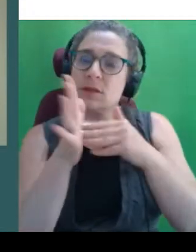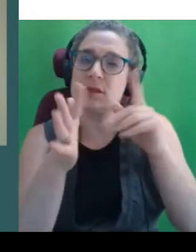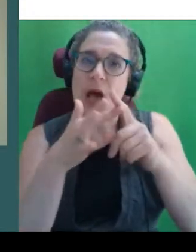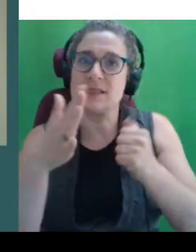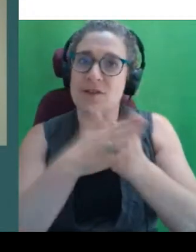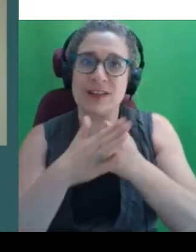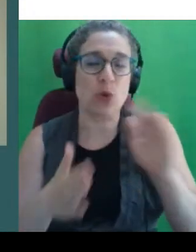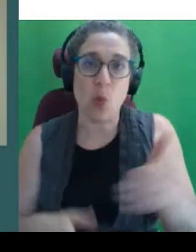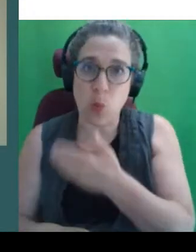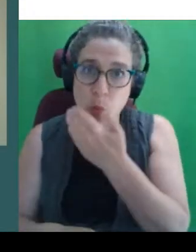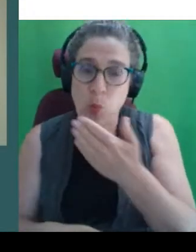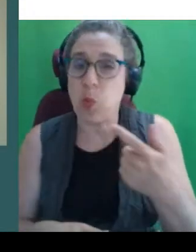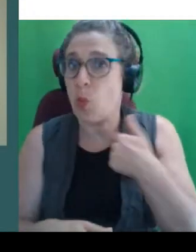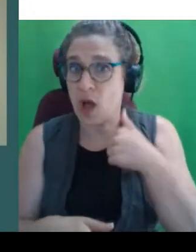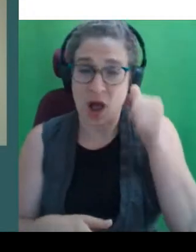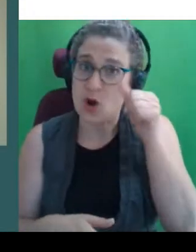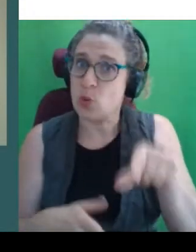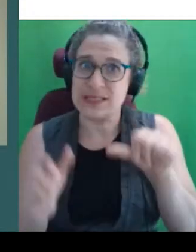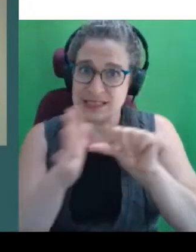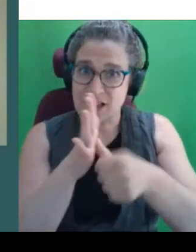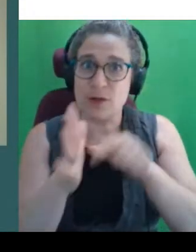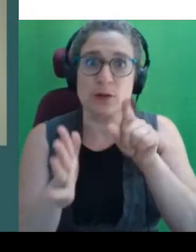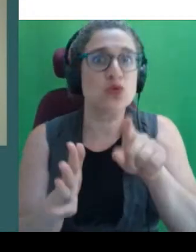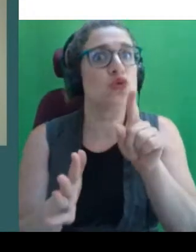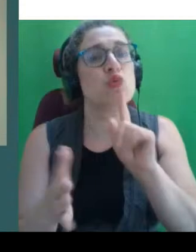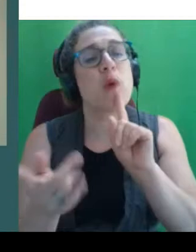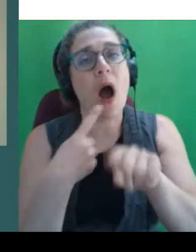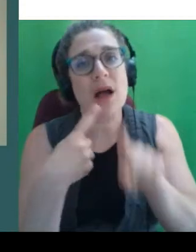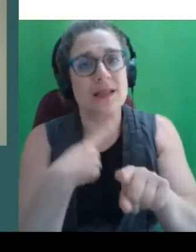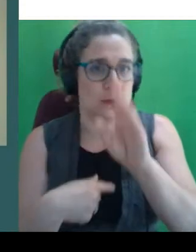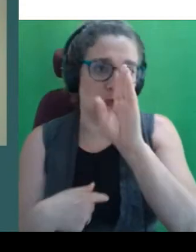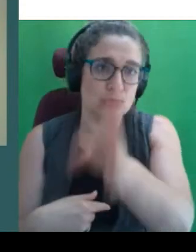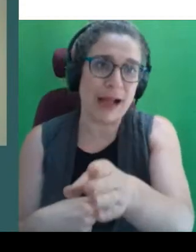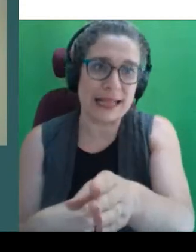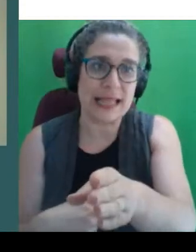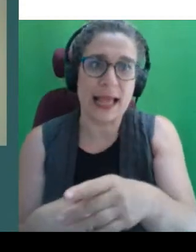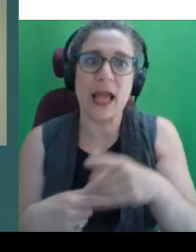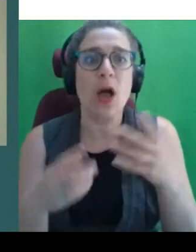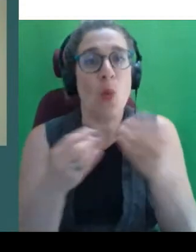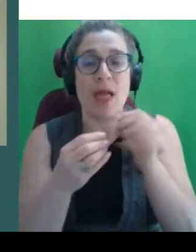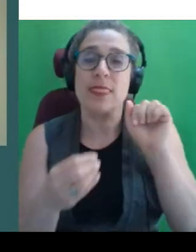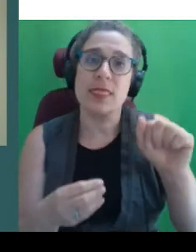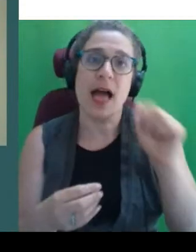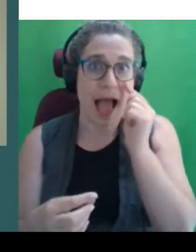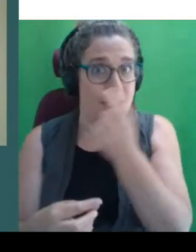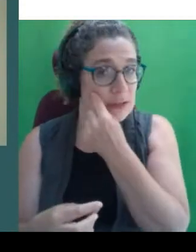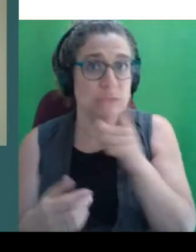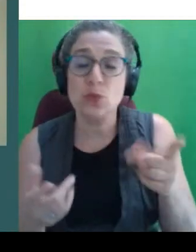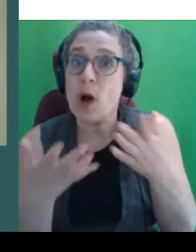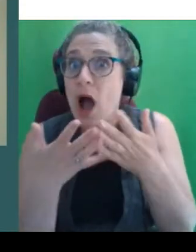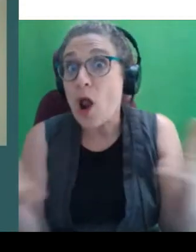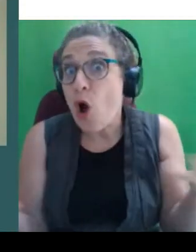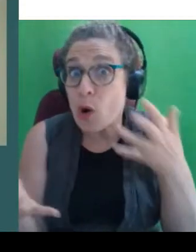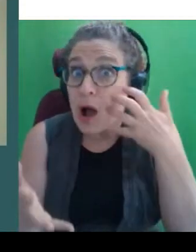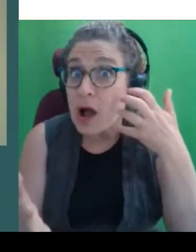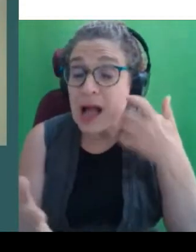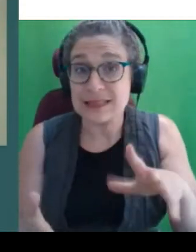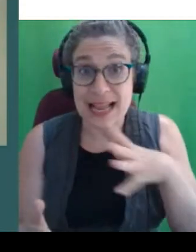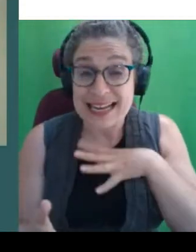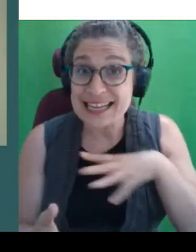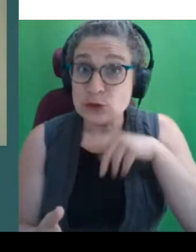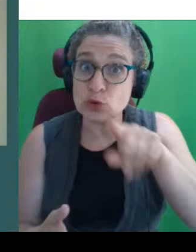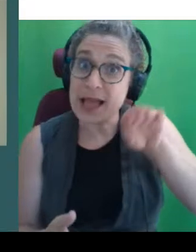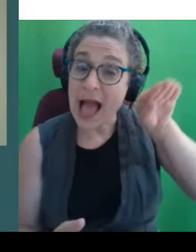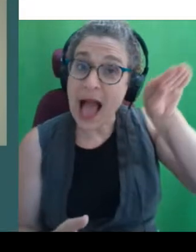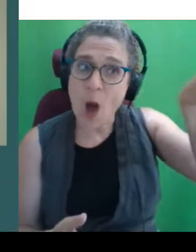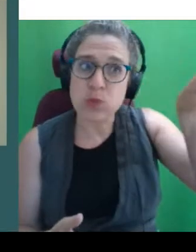actually answer directly with any evidence base to how long does a cat need to be outside the home before